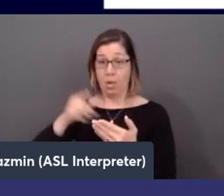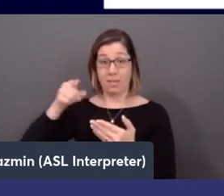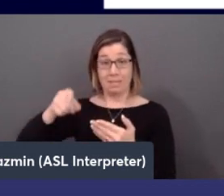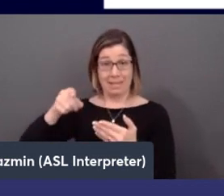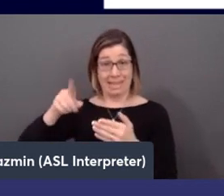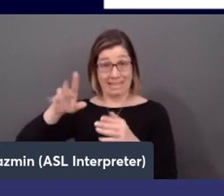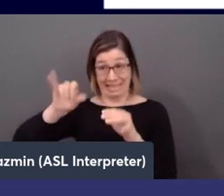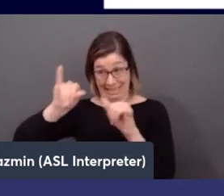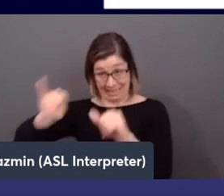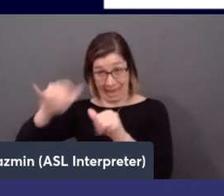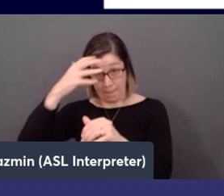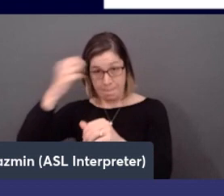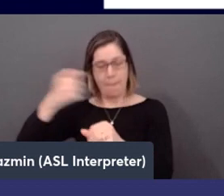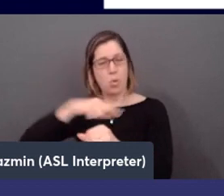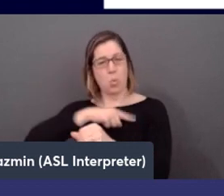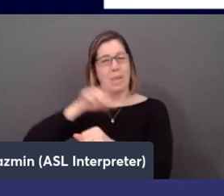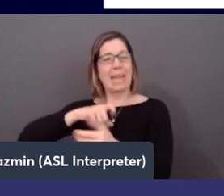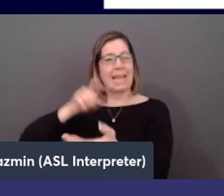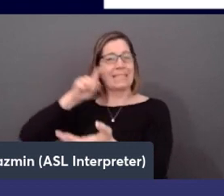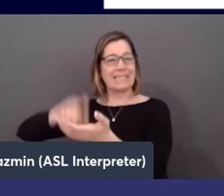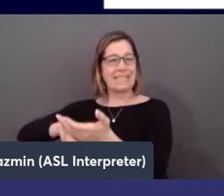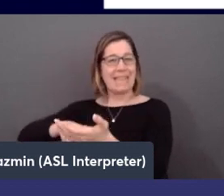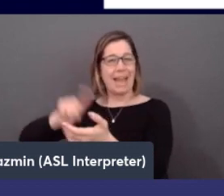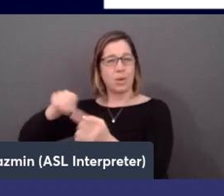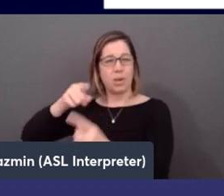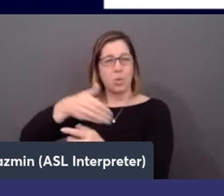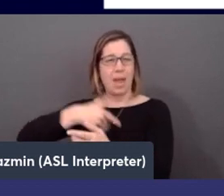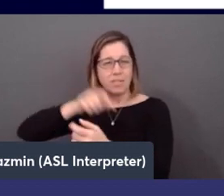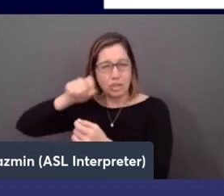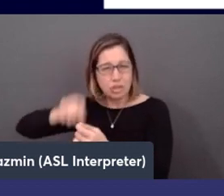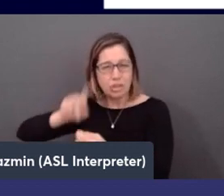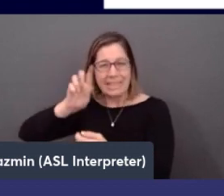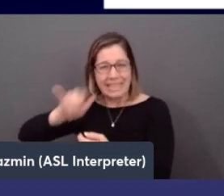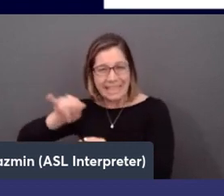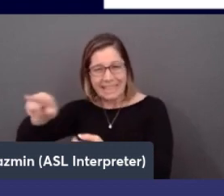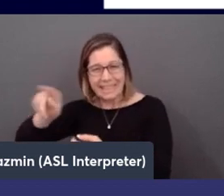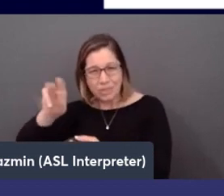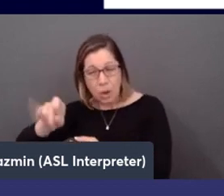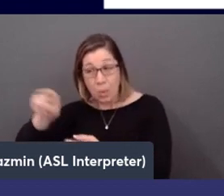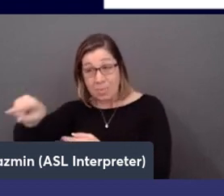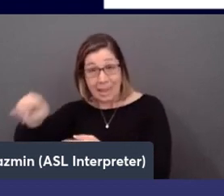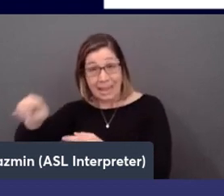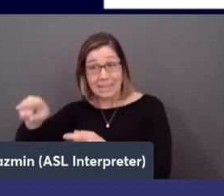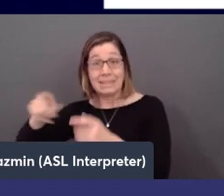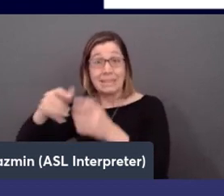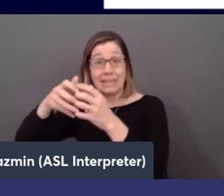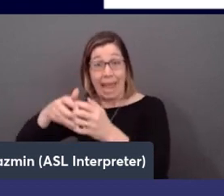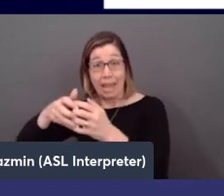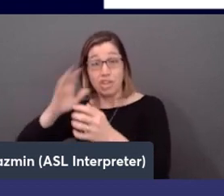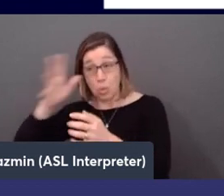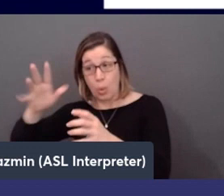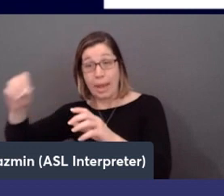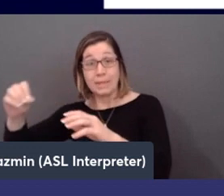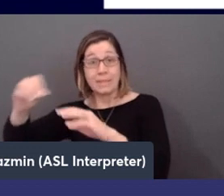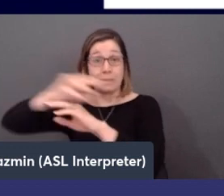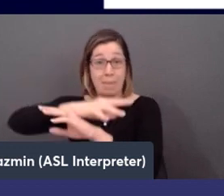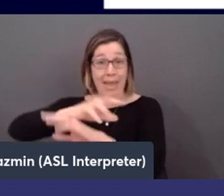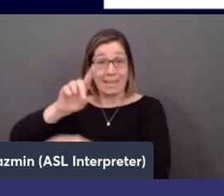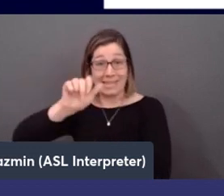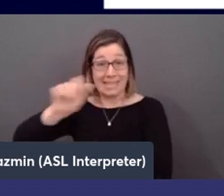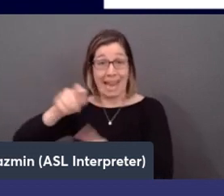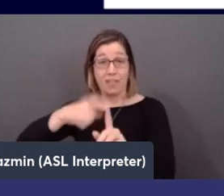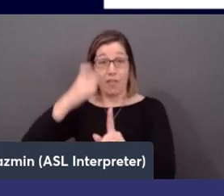not. And then this new tiering engine will spill data from memory to disk automatically